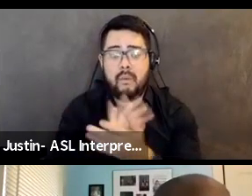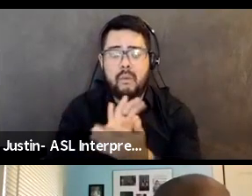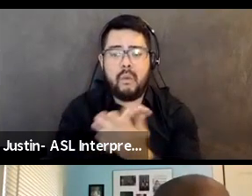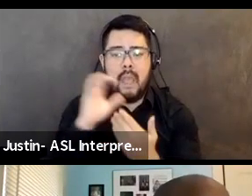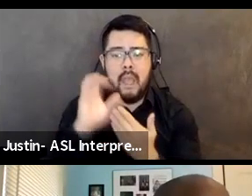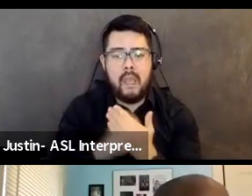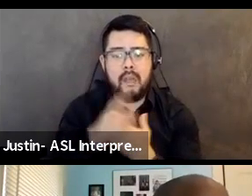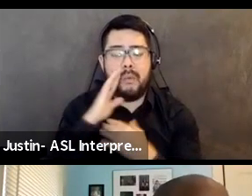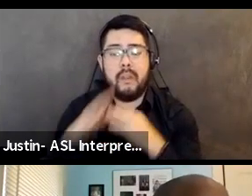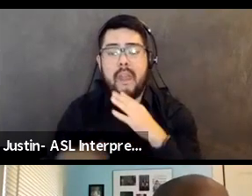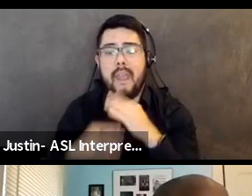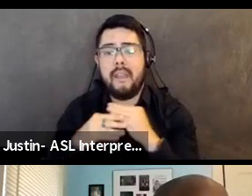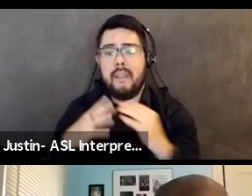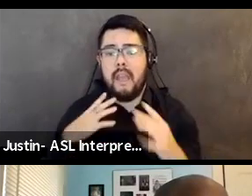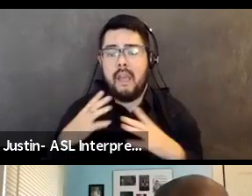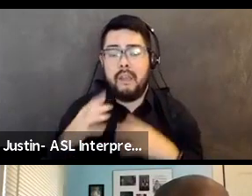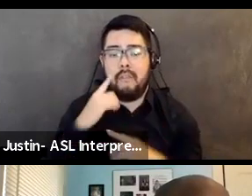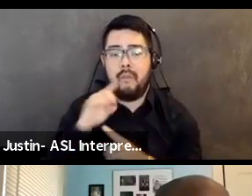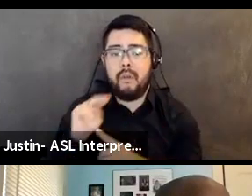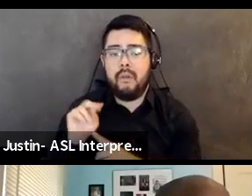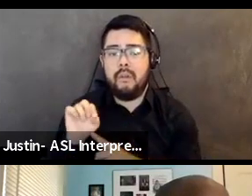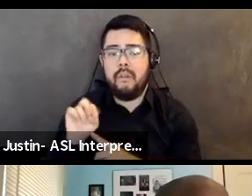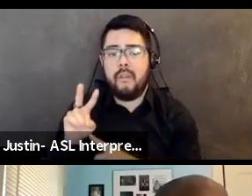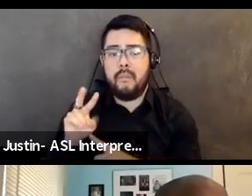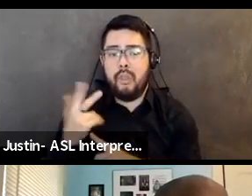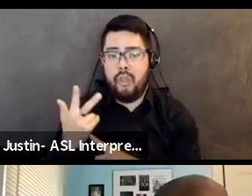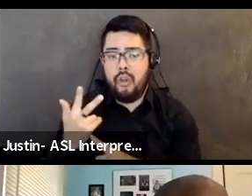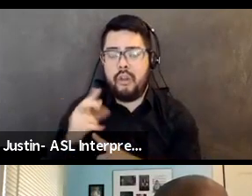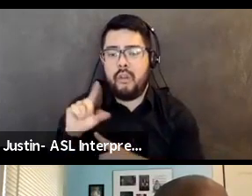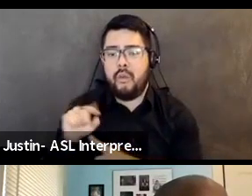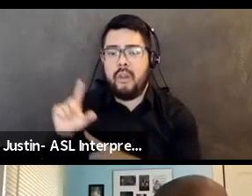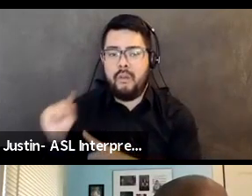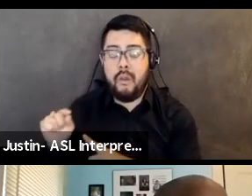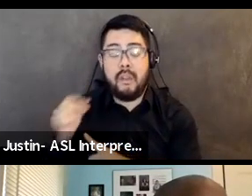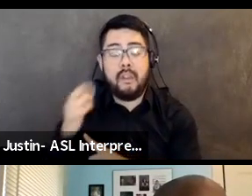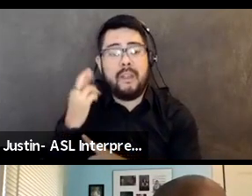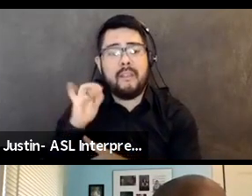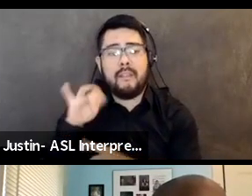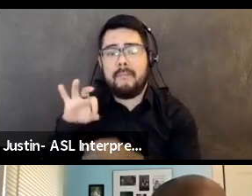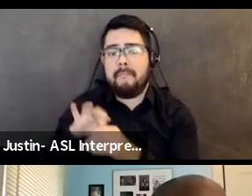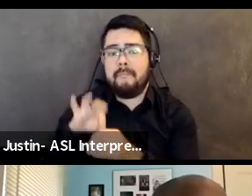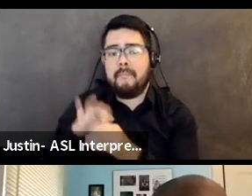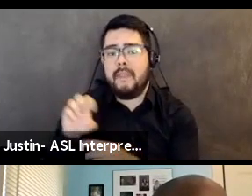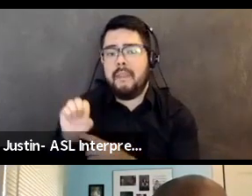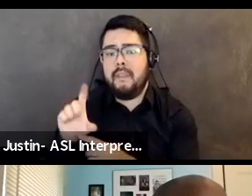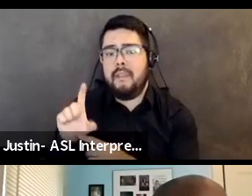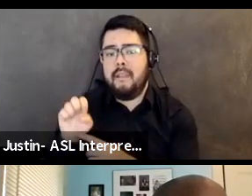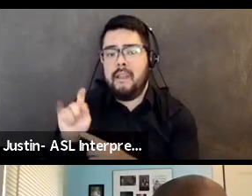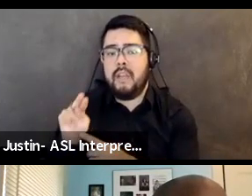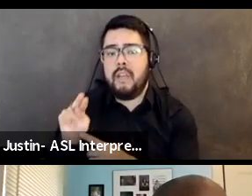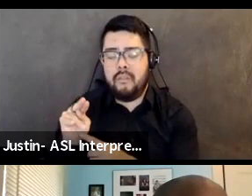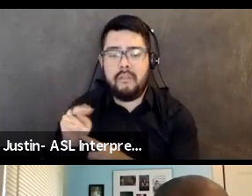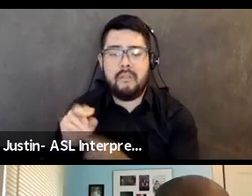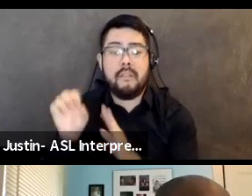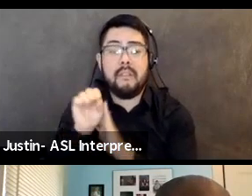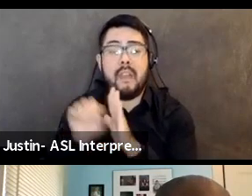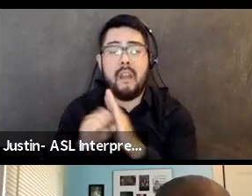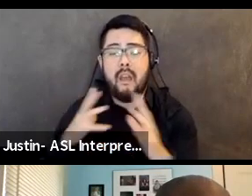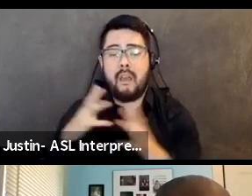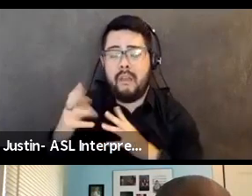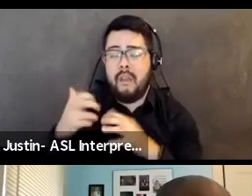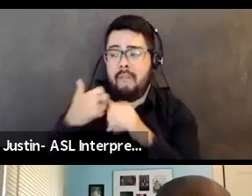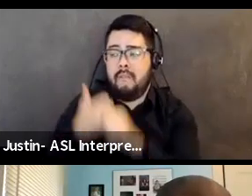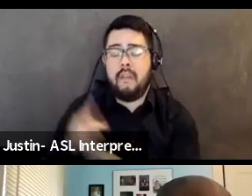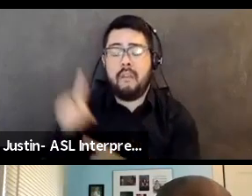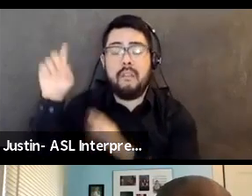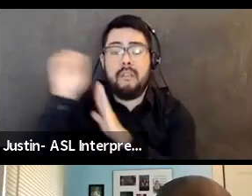holiday for november 3rd 2020 as an election day state holiday per the new state law